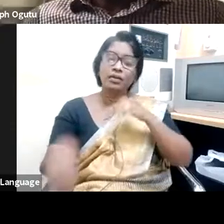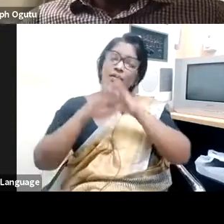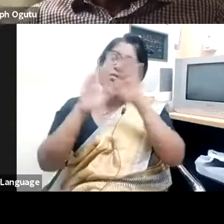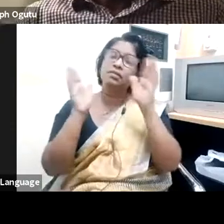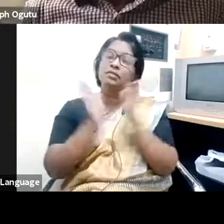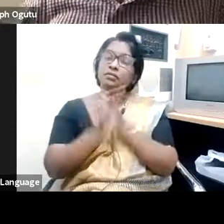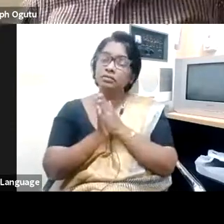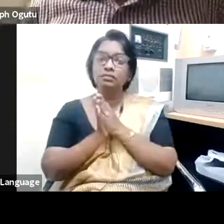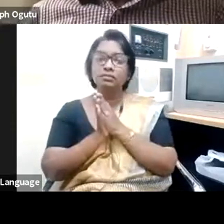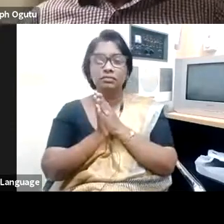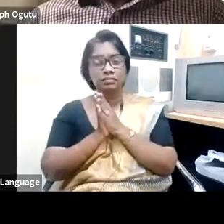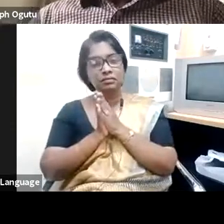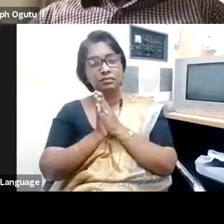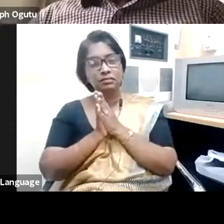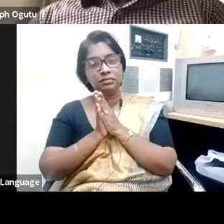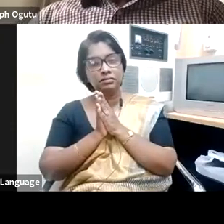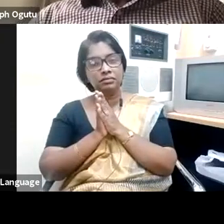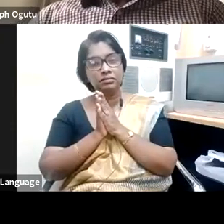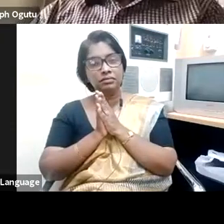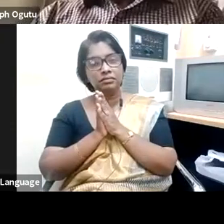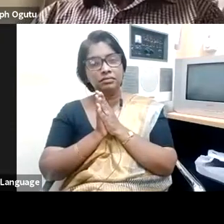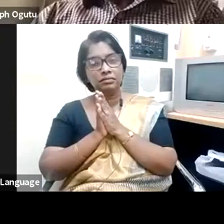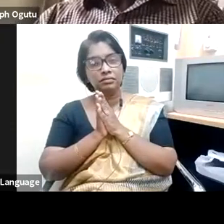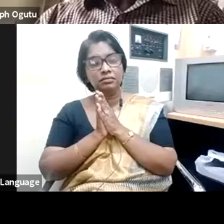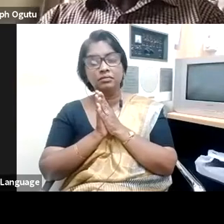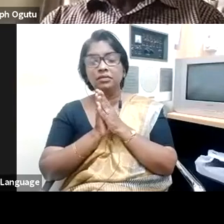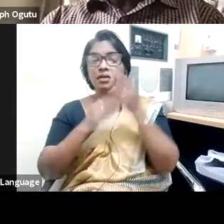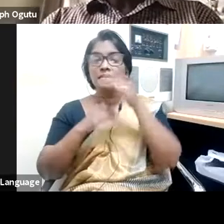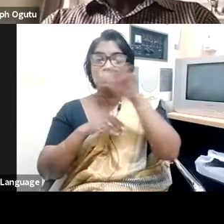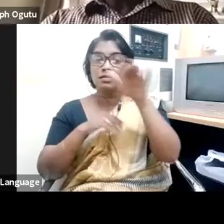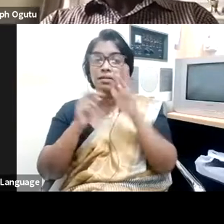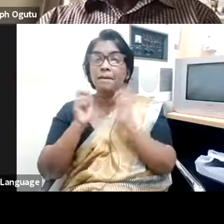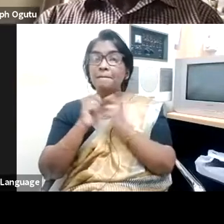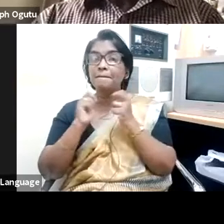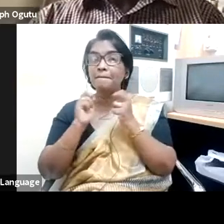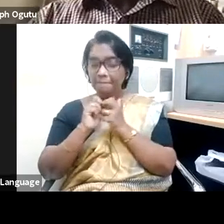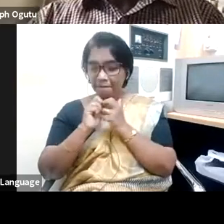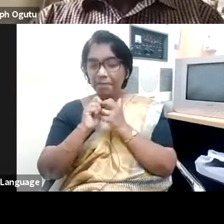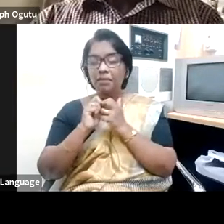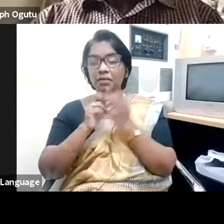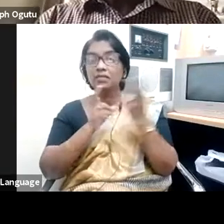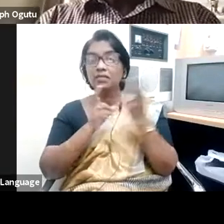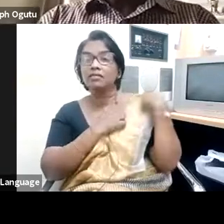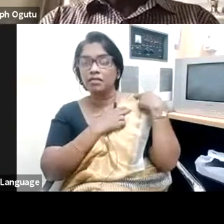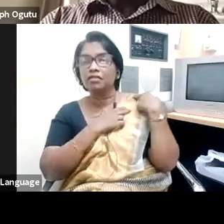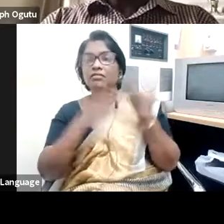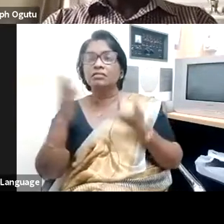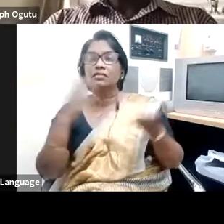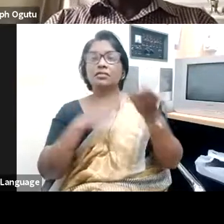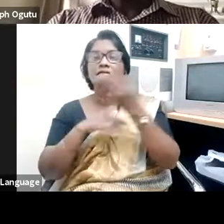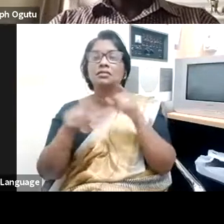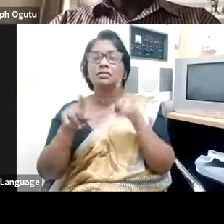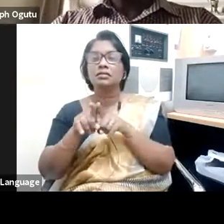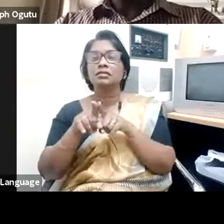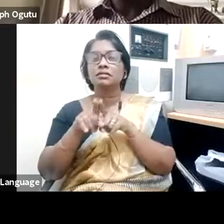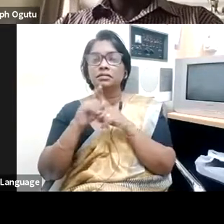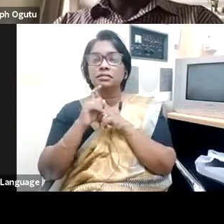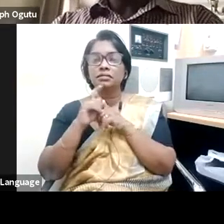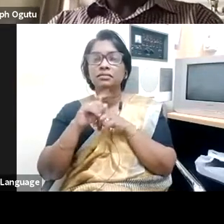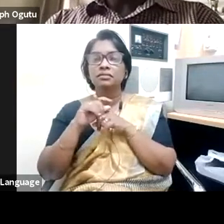needs. Thank you. Brilliant. Sandra, your minute? Yeah, sure. So when I look at all the